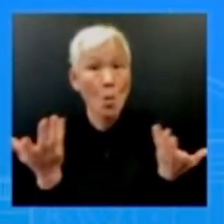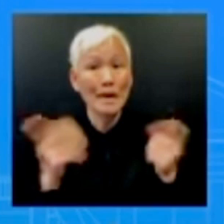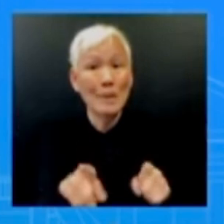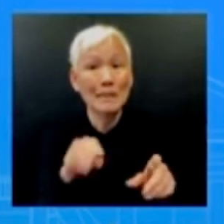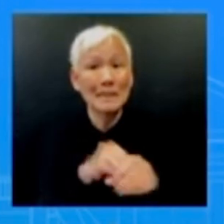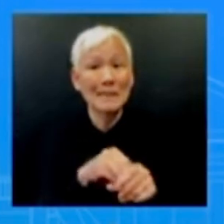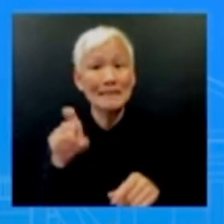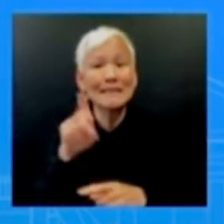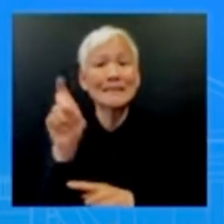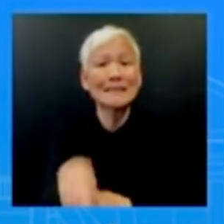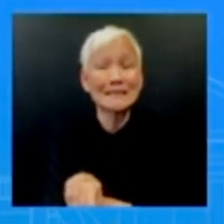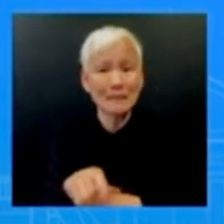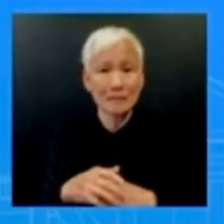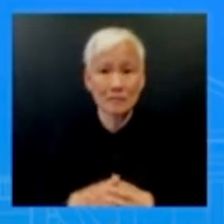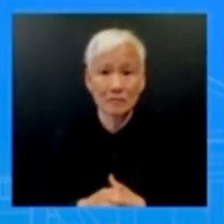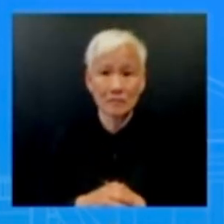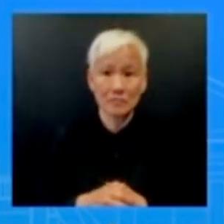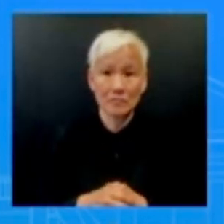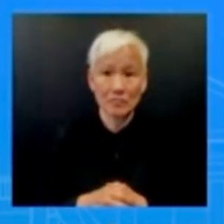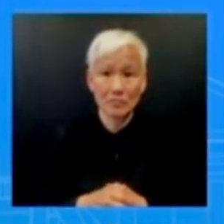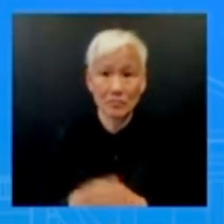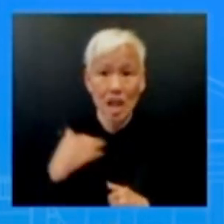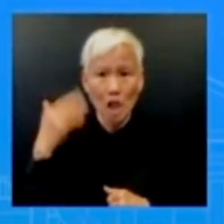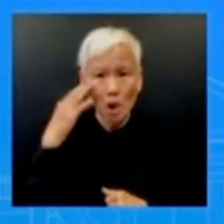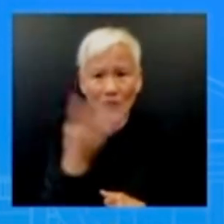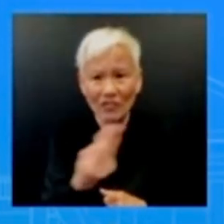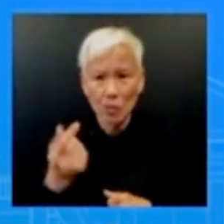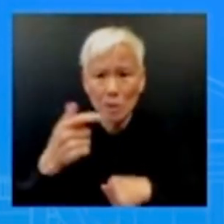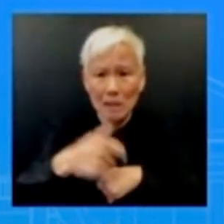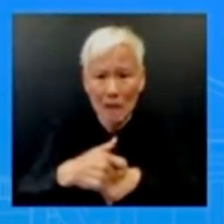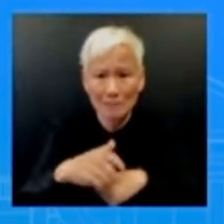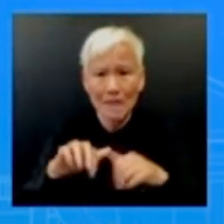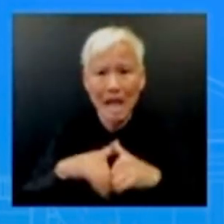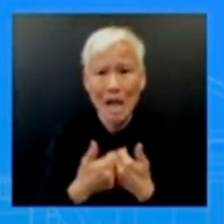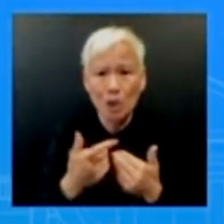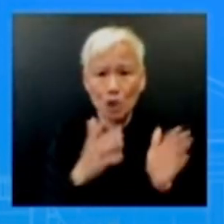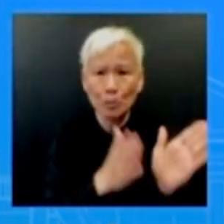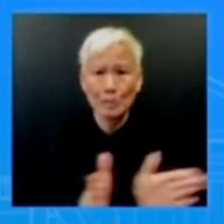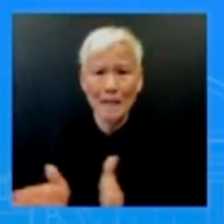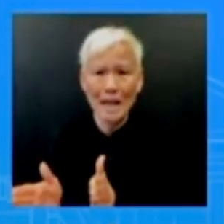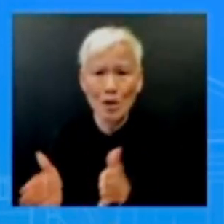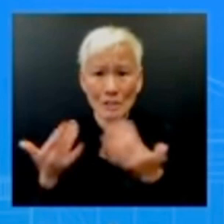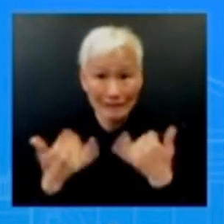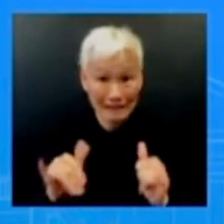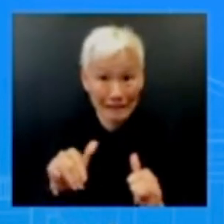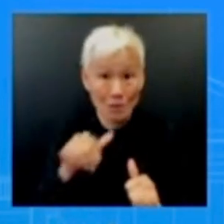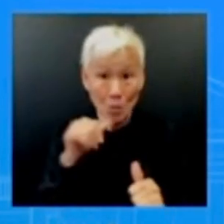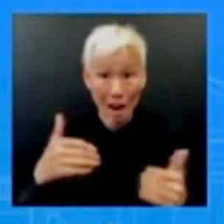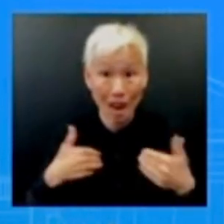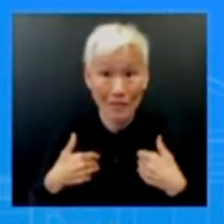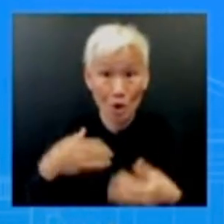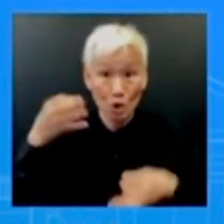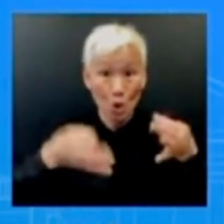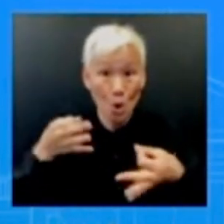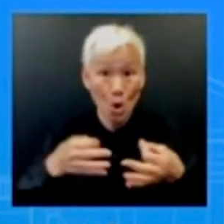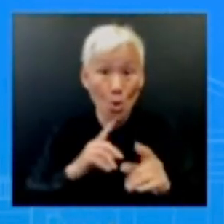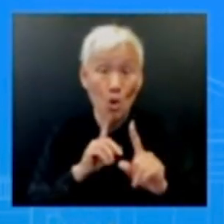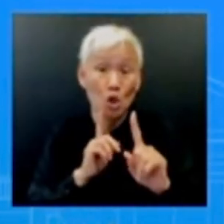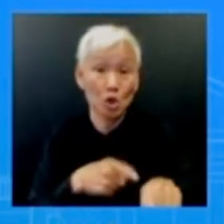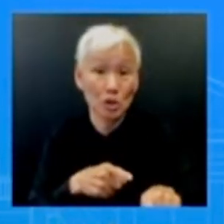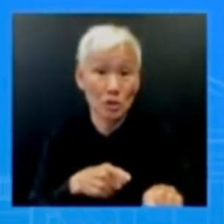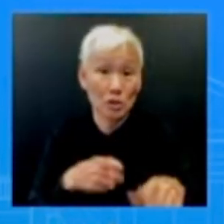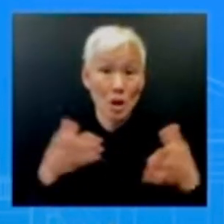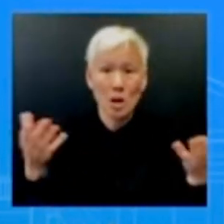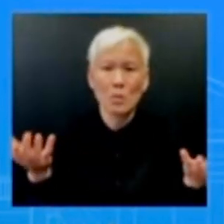that you've gotten that question a couple times about how you're preparing. We still don't obviously have a court order, but can you provide an update for people who are